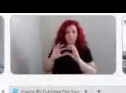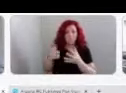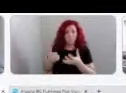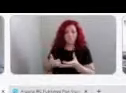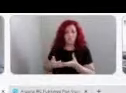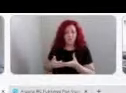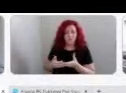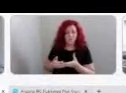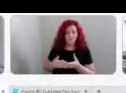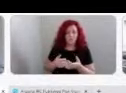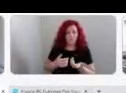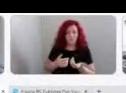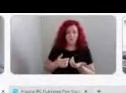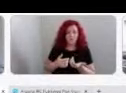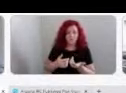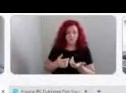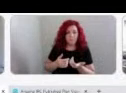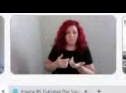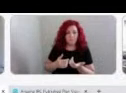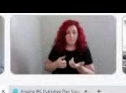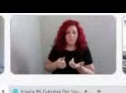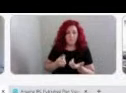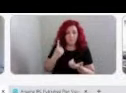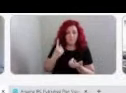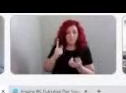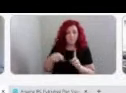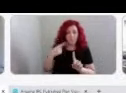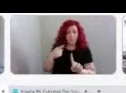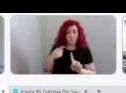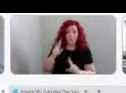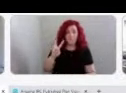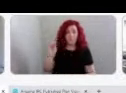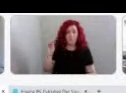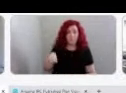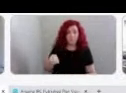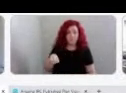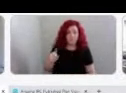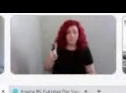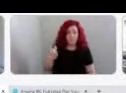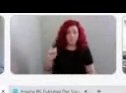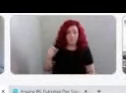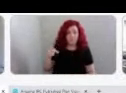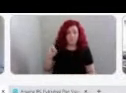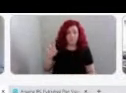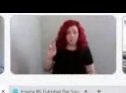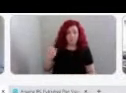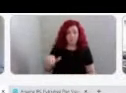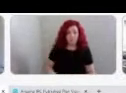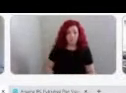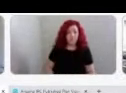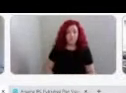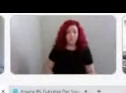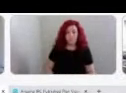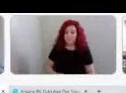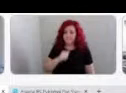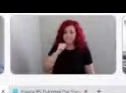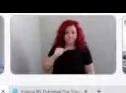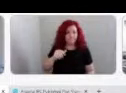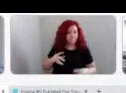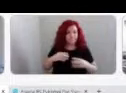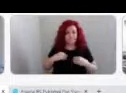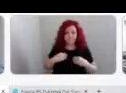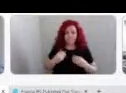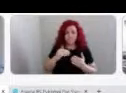and is a far cry from the stated goal of 7 disparity this is not acceptable you are